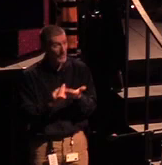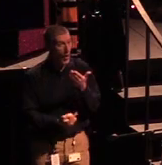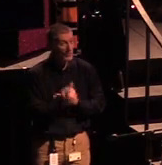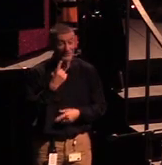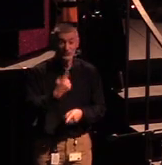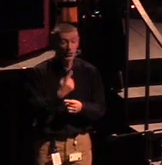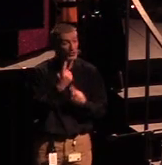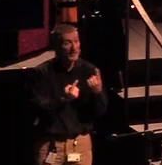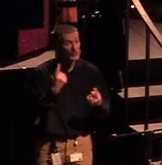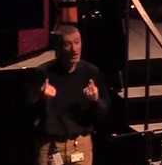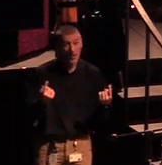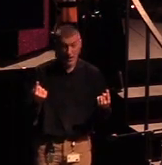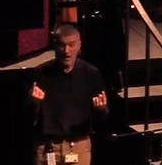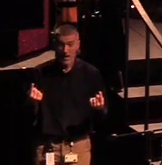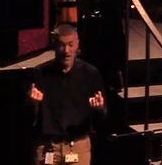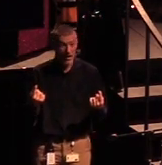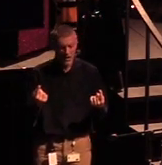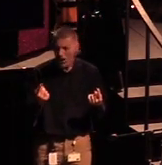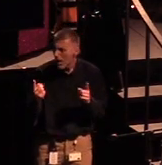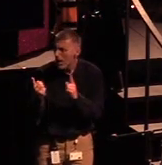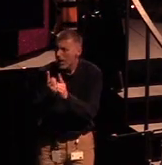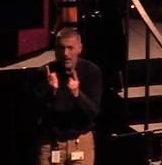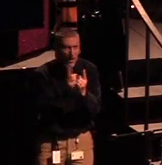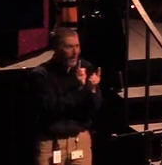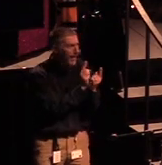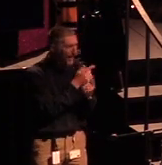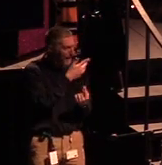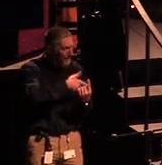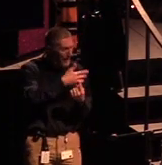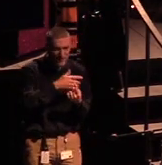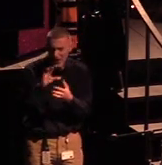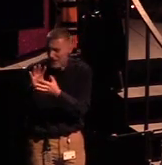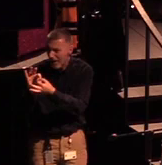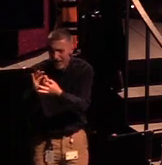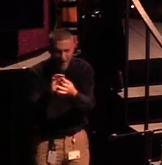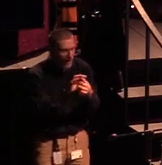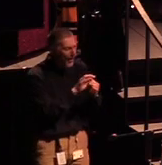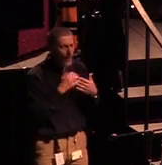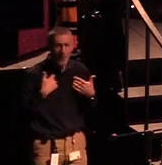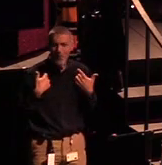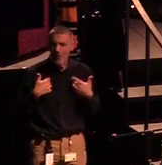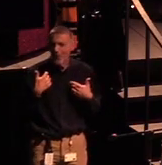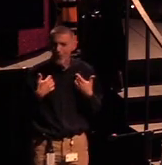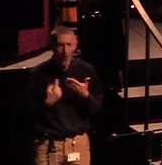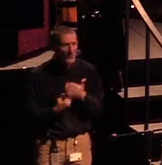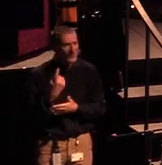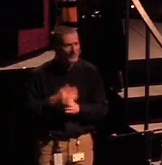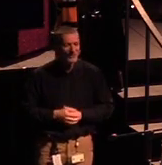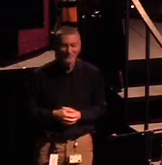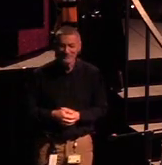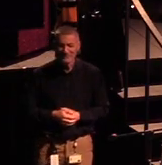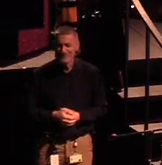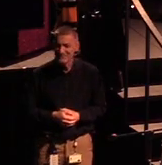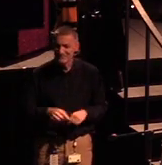each other to discover different people from different backgrounds and I think that's one of the most exciting things today obviously here in this great